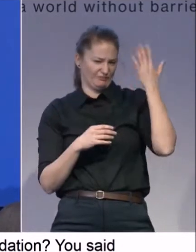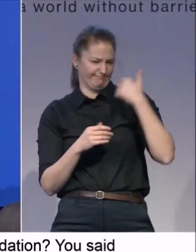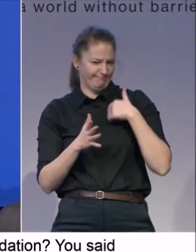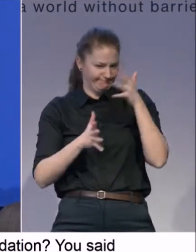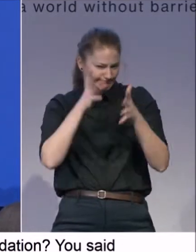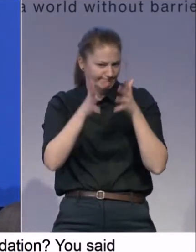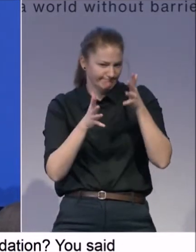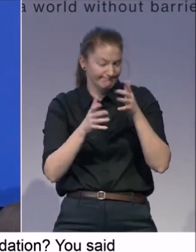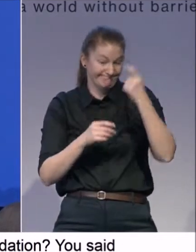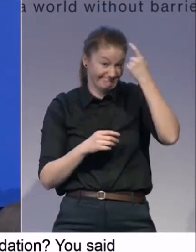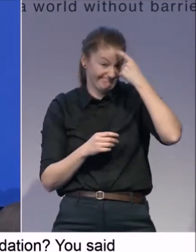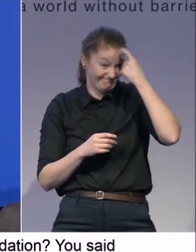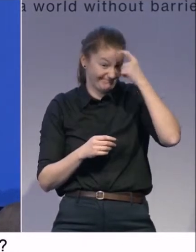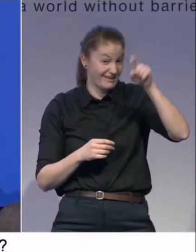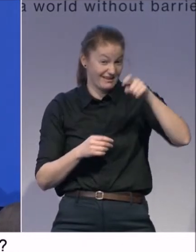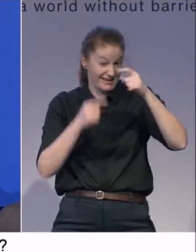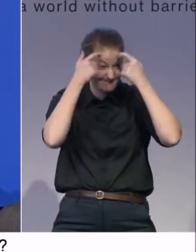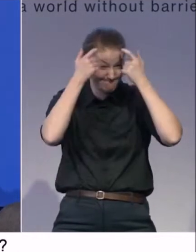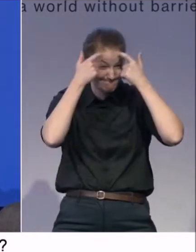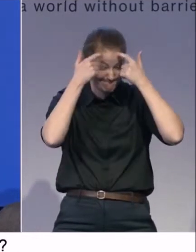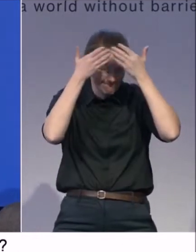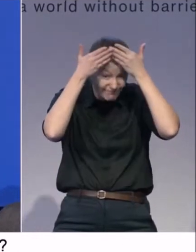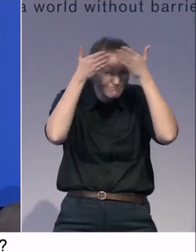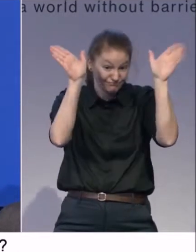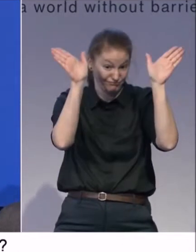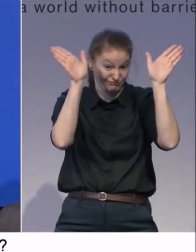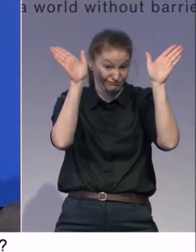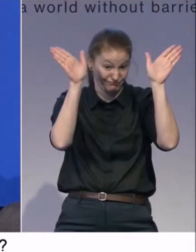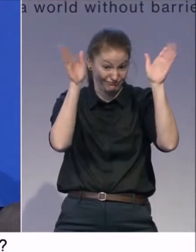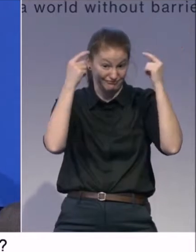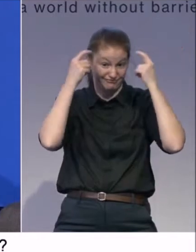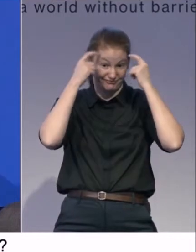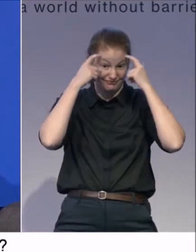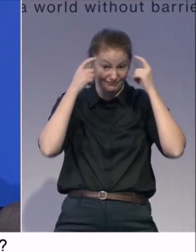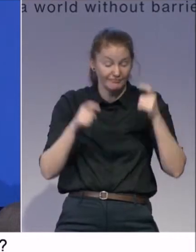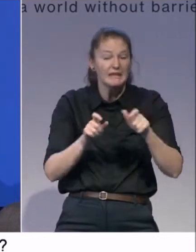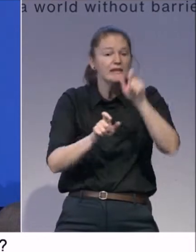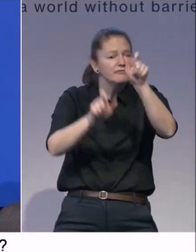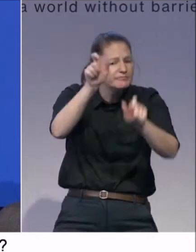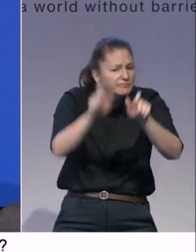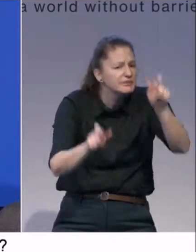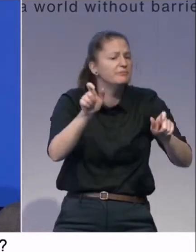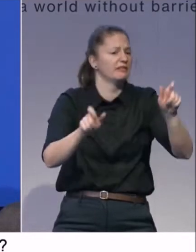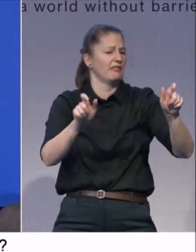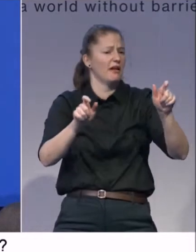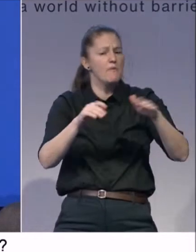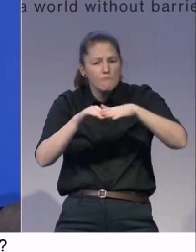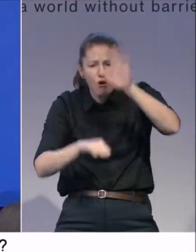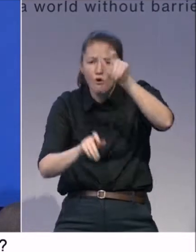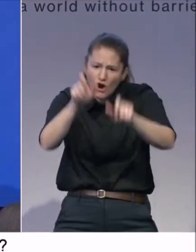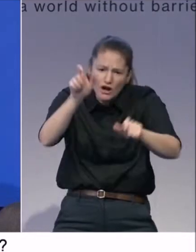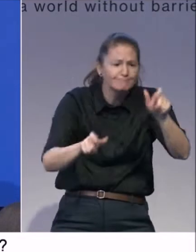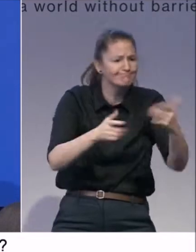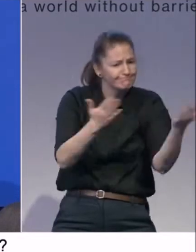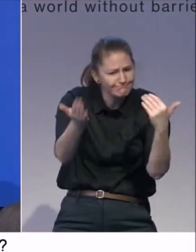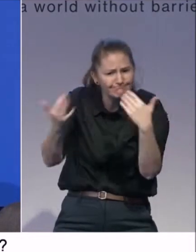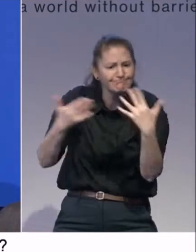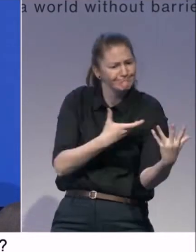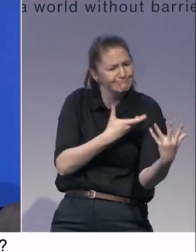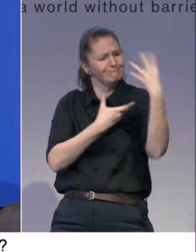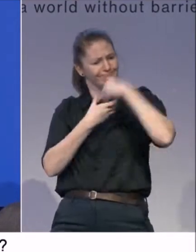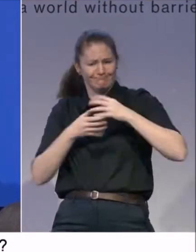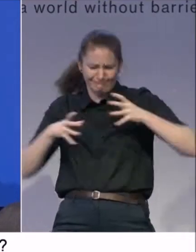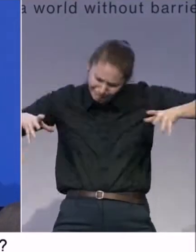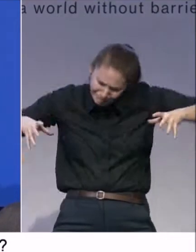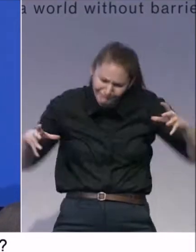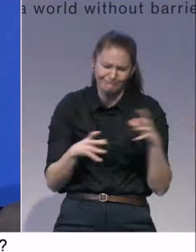to accommodate more persons with disabilities in leadership positions. Because we do have cases where